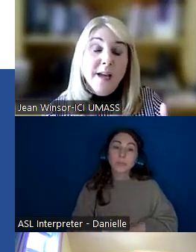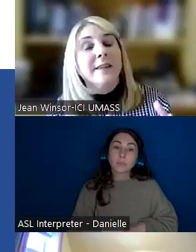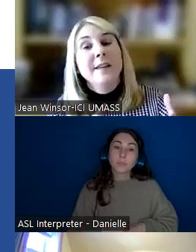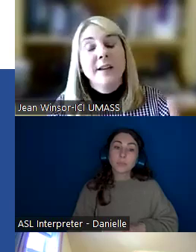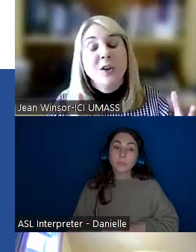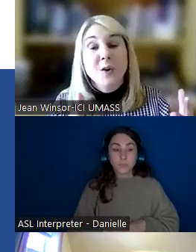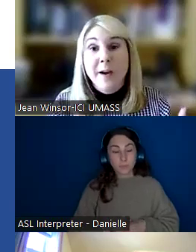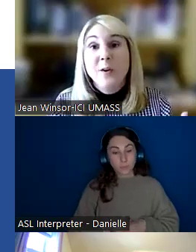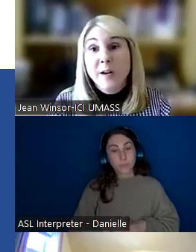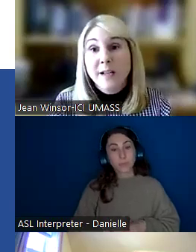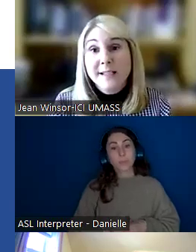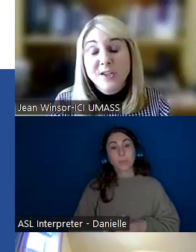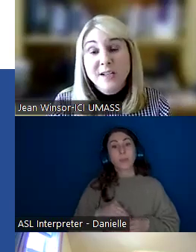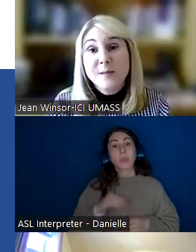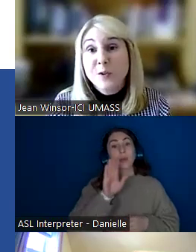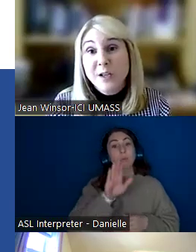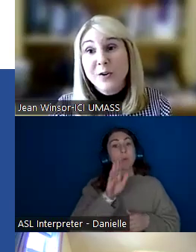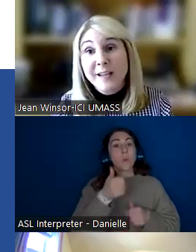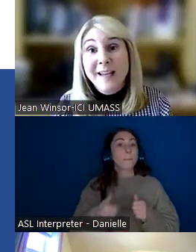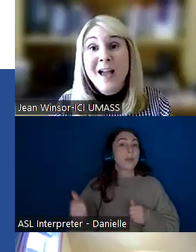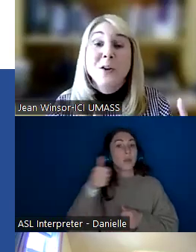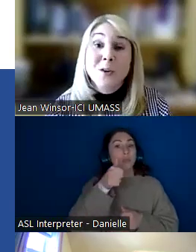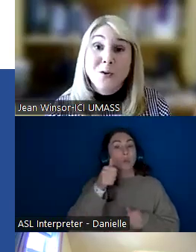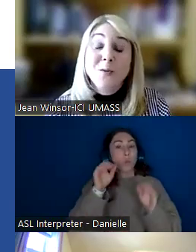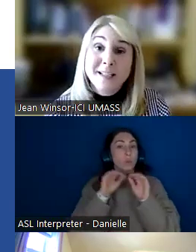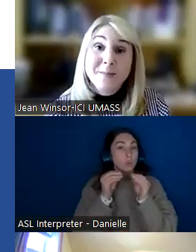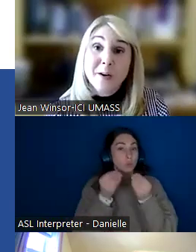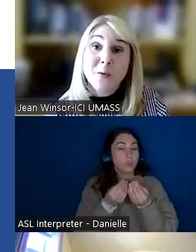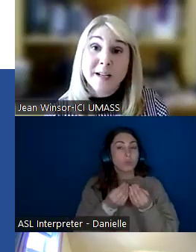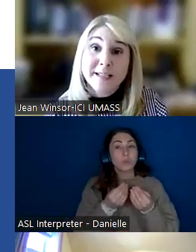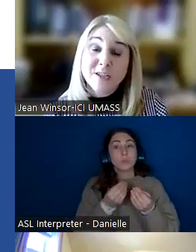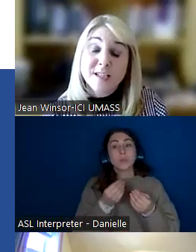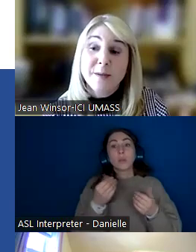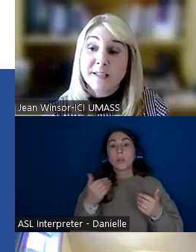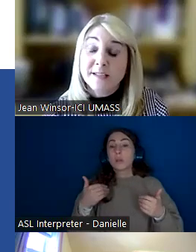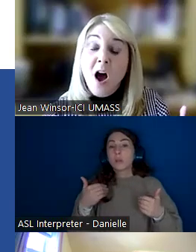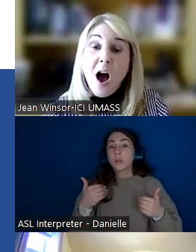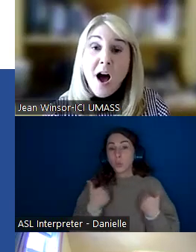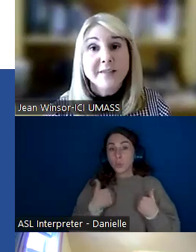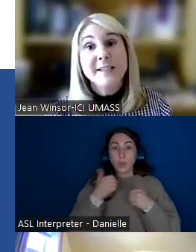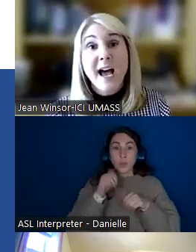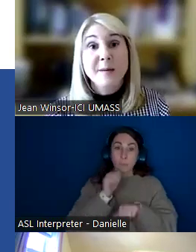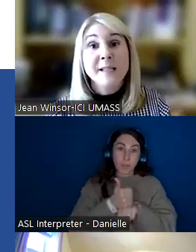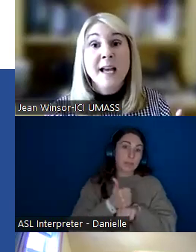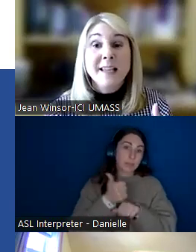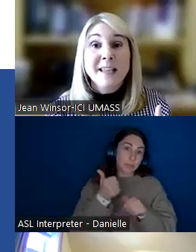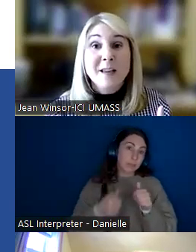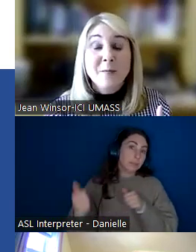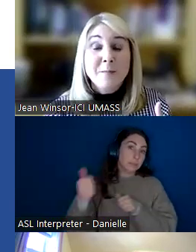connecting with your parent organizations, particularly your youth-based parent organizations, because